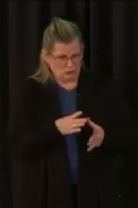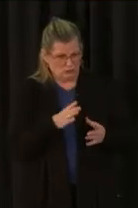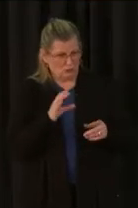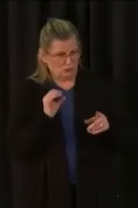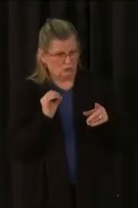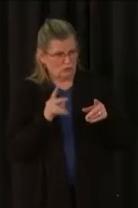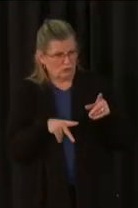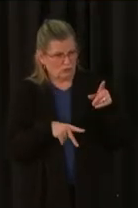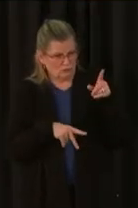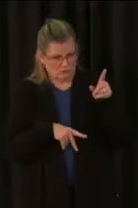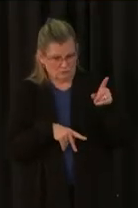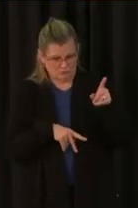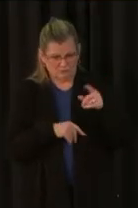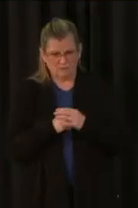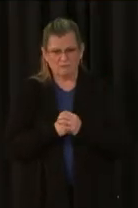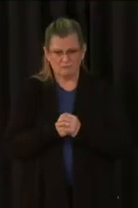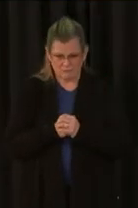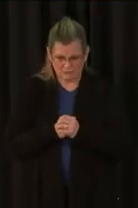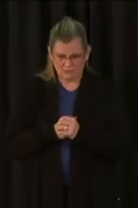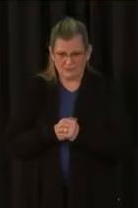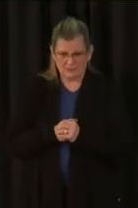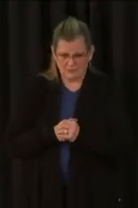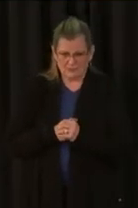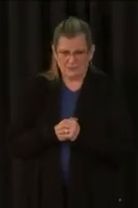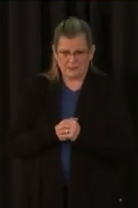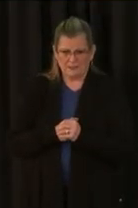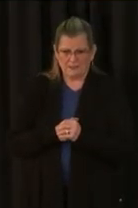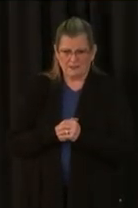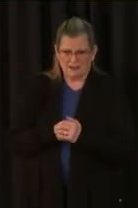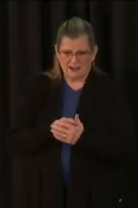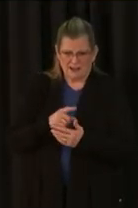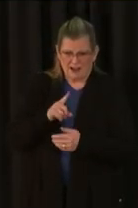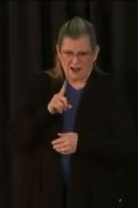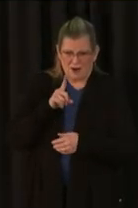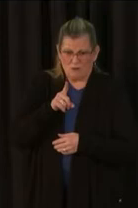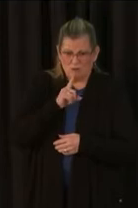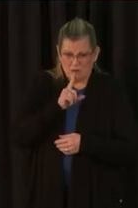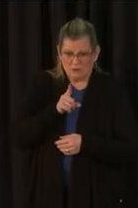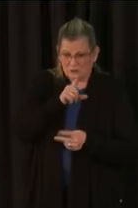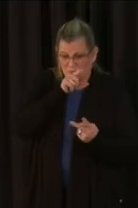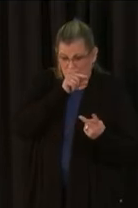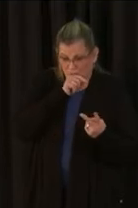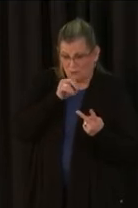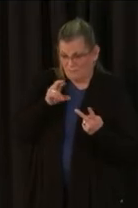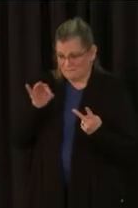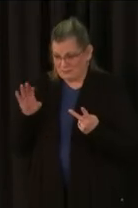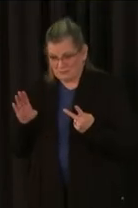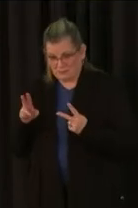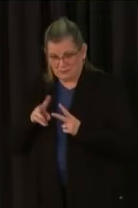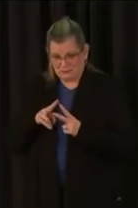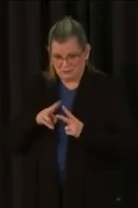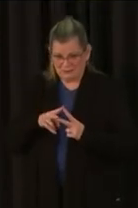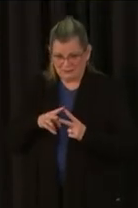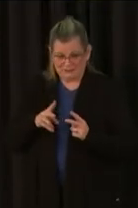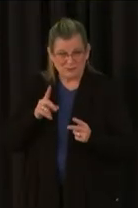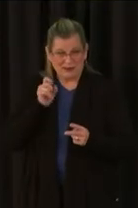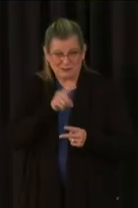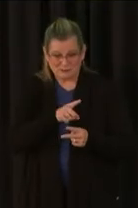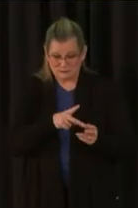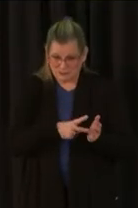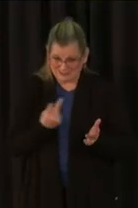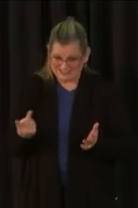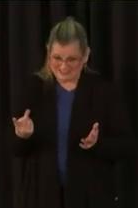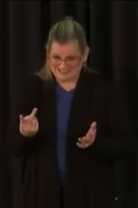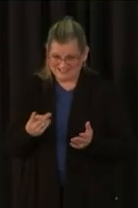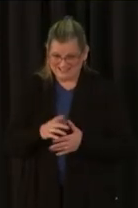from Amanda, who asked it on both Twitter and Facebook. A question so nice, she asked it twice. What